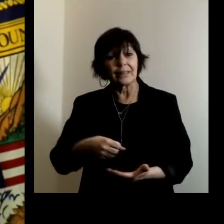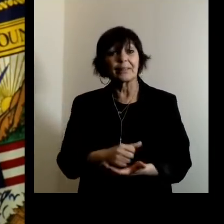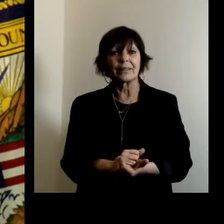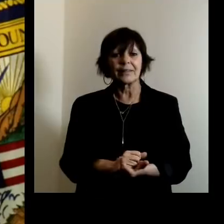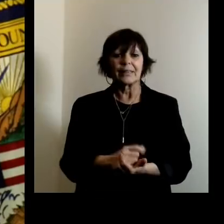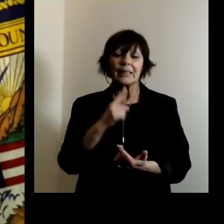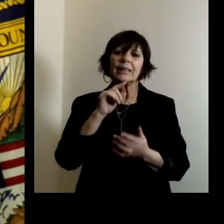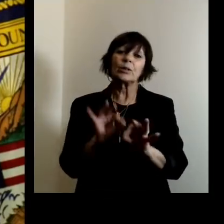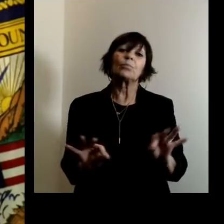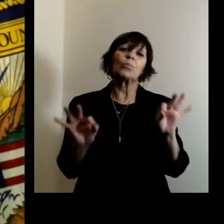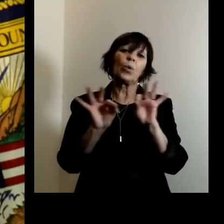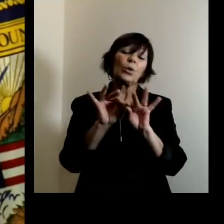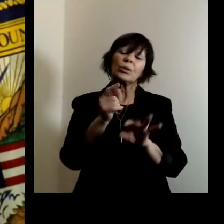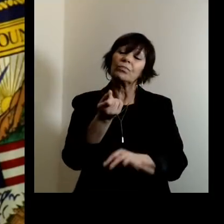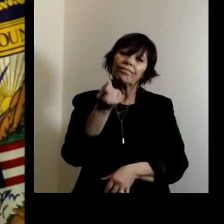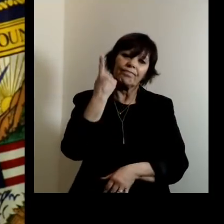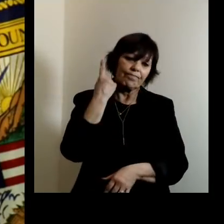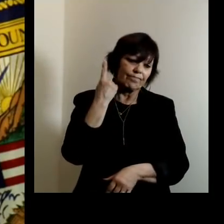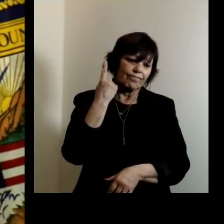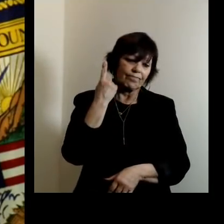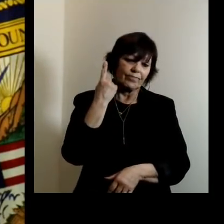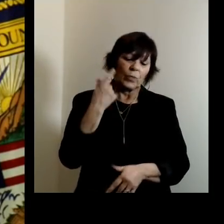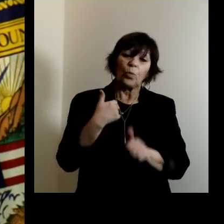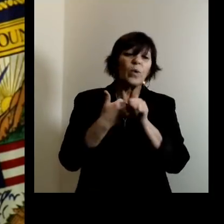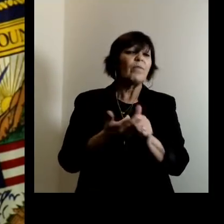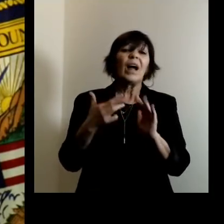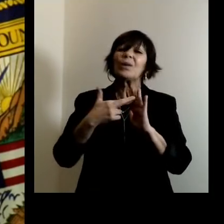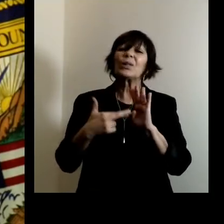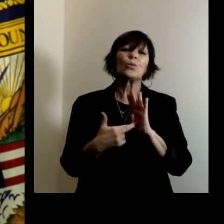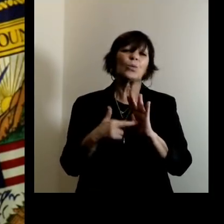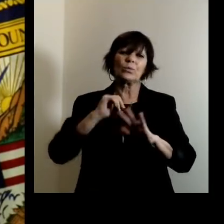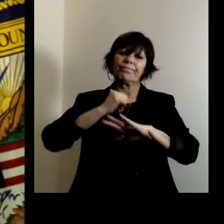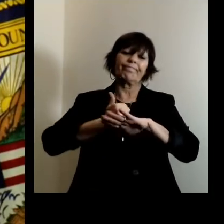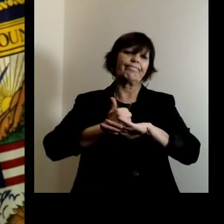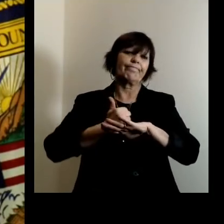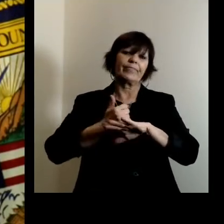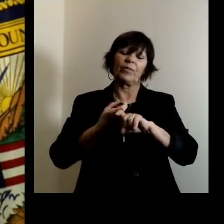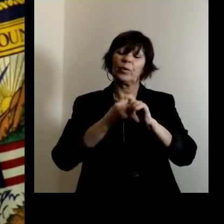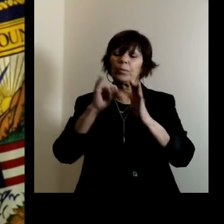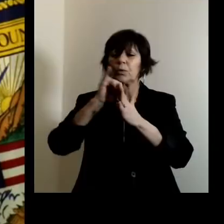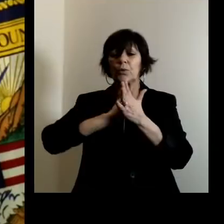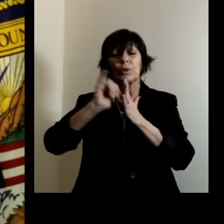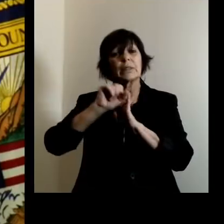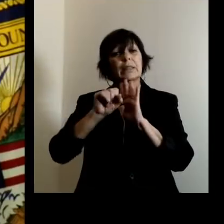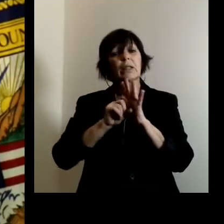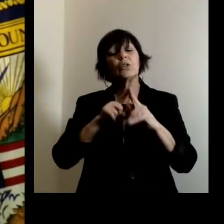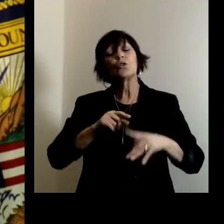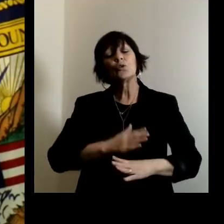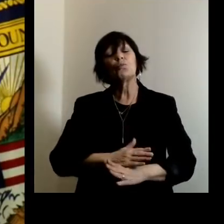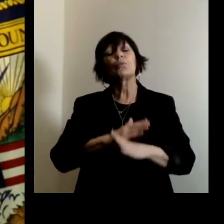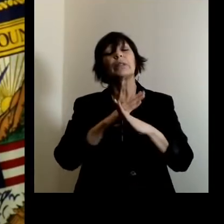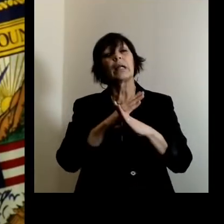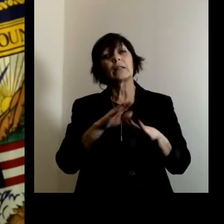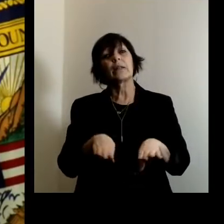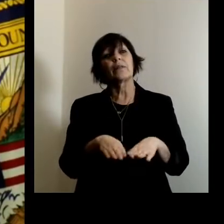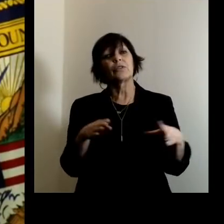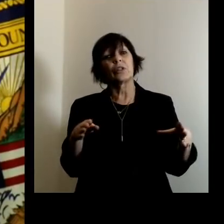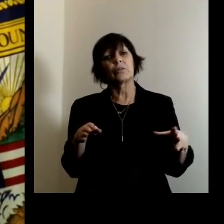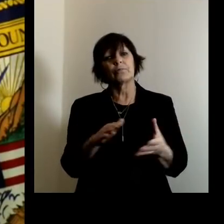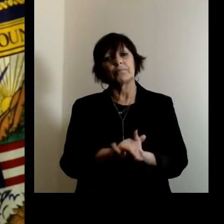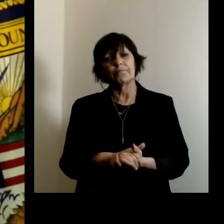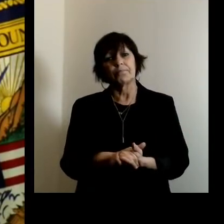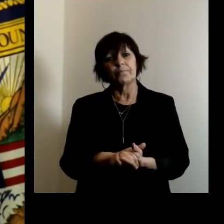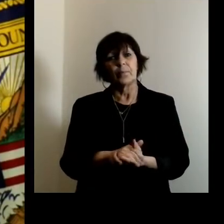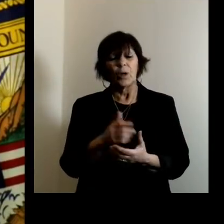I think it's important that we understand that we're following the rules that are in place based on New York State to protect the general public. We have a